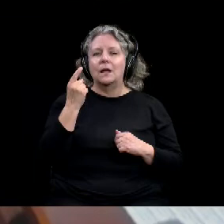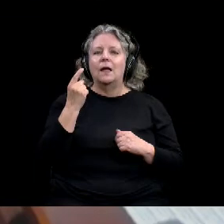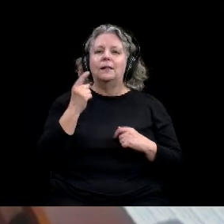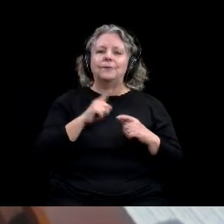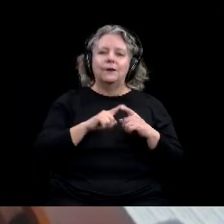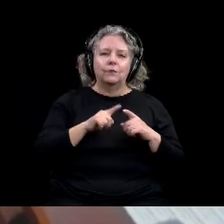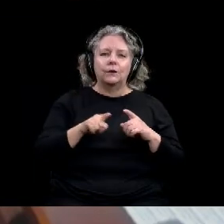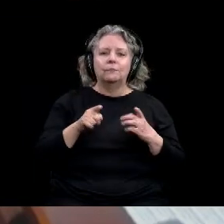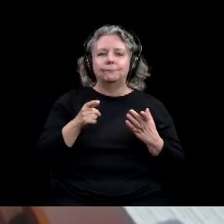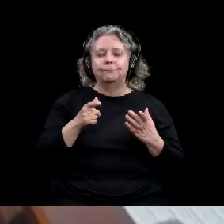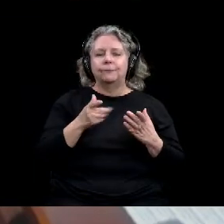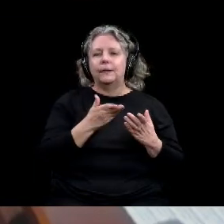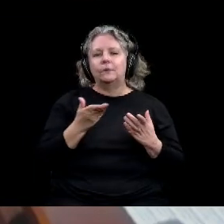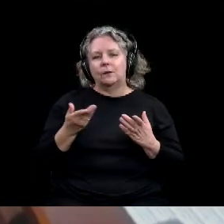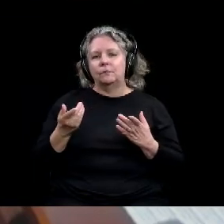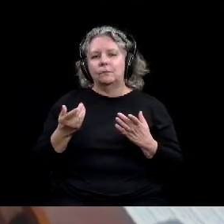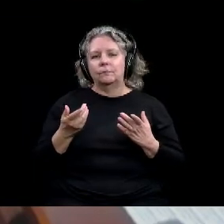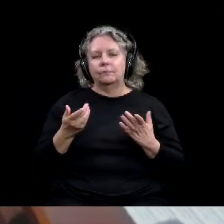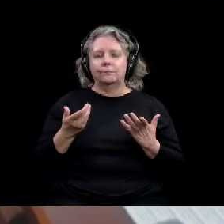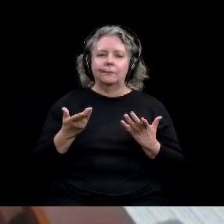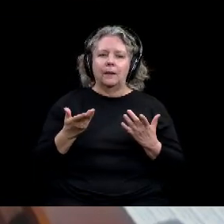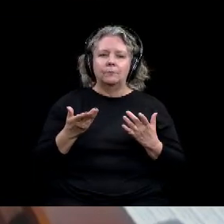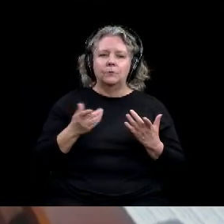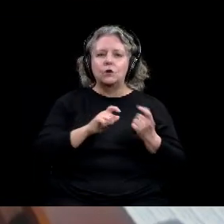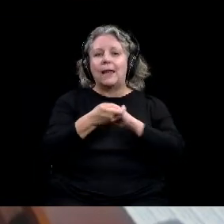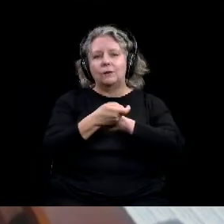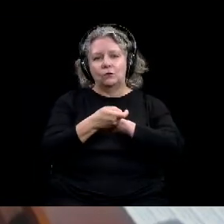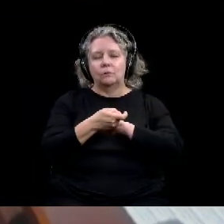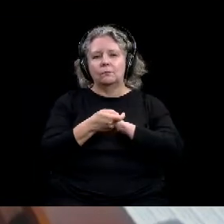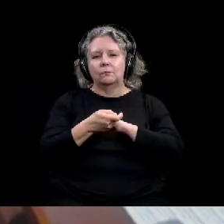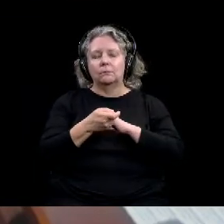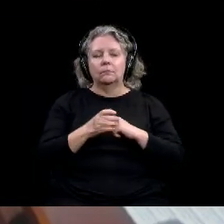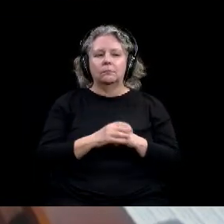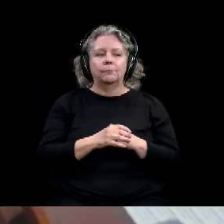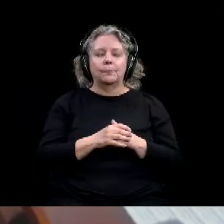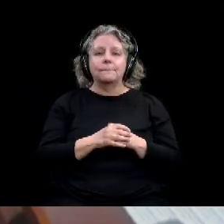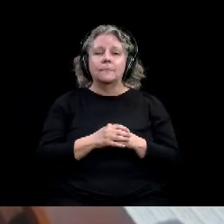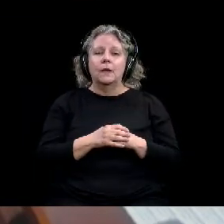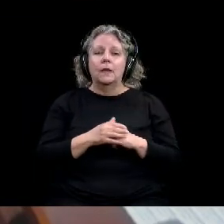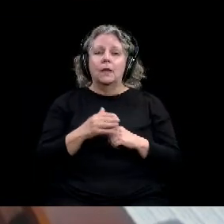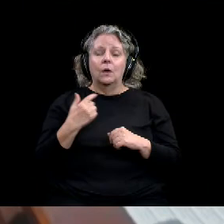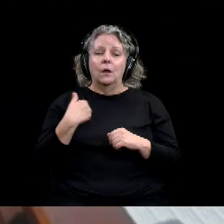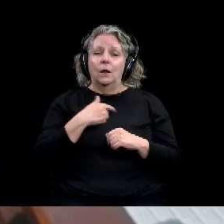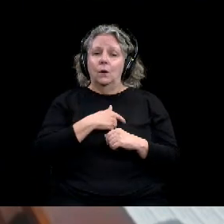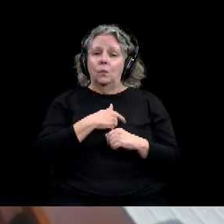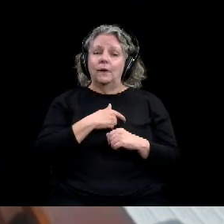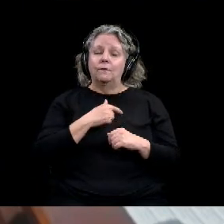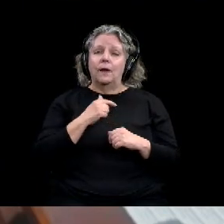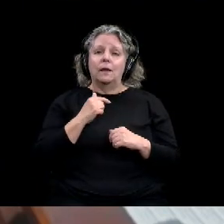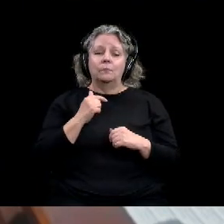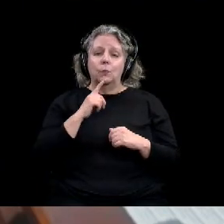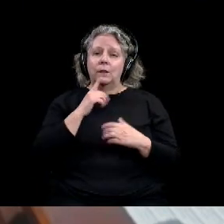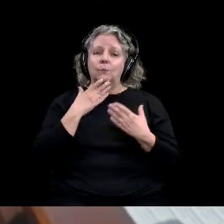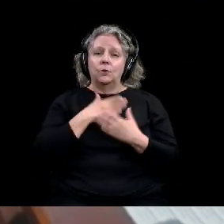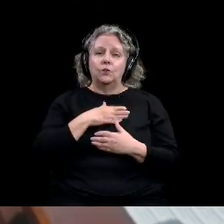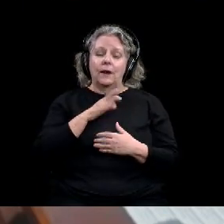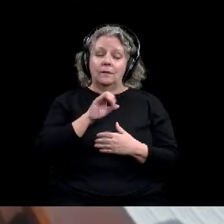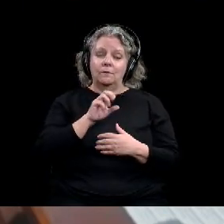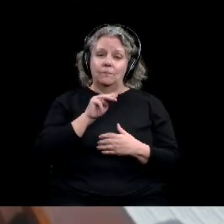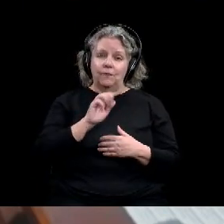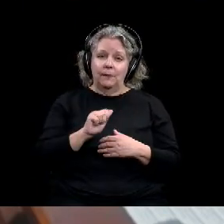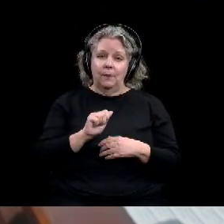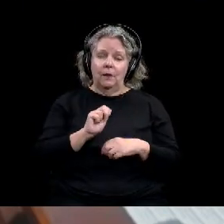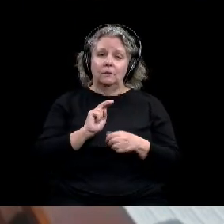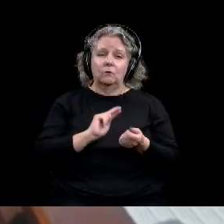with FEMA nurses, STAR nurses. They have been a huge benefit to us to allow us to care for the increased volumes